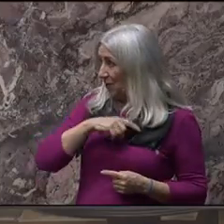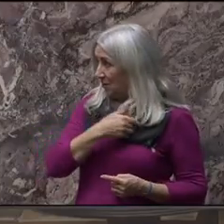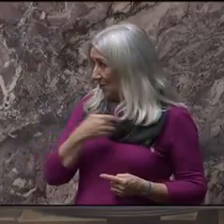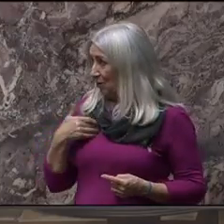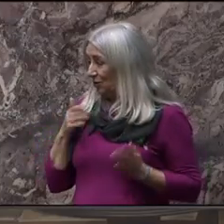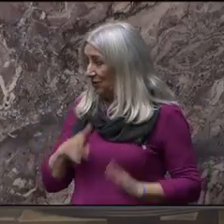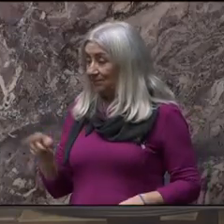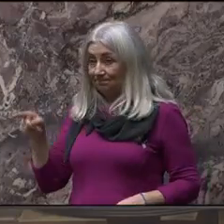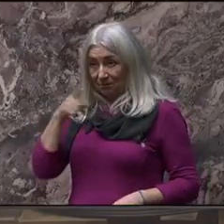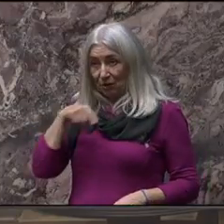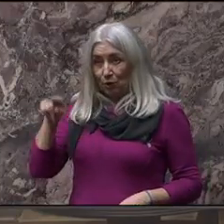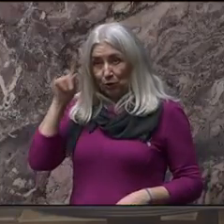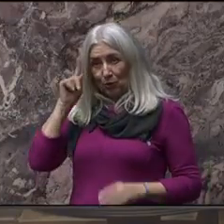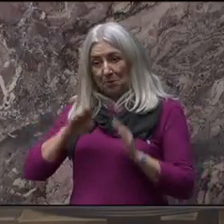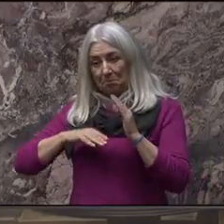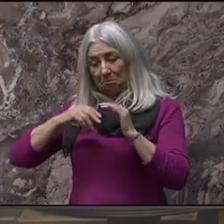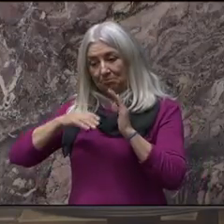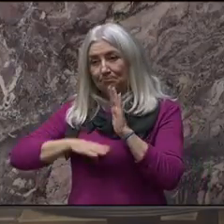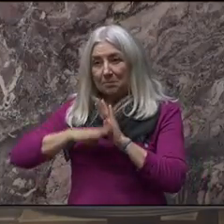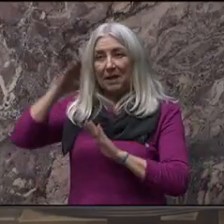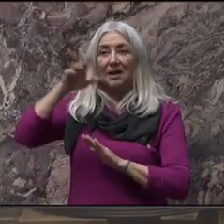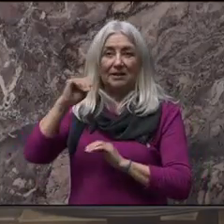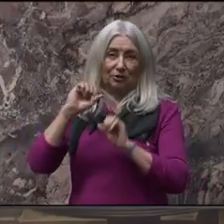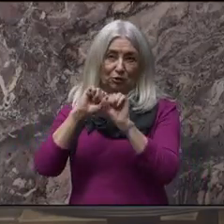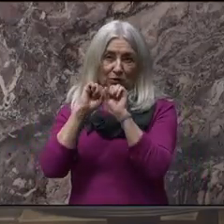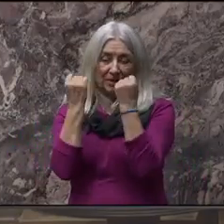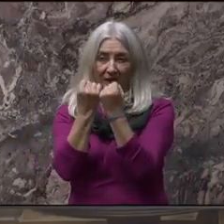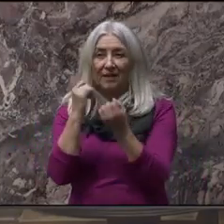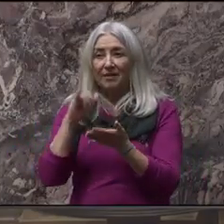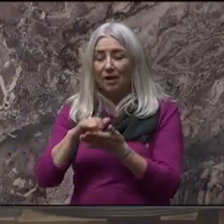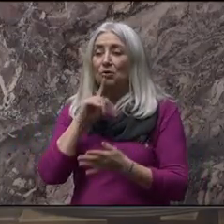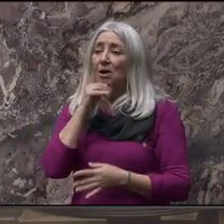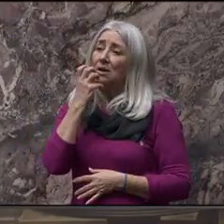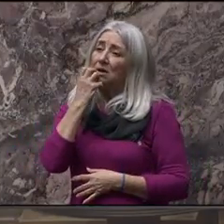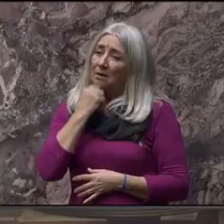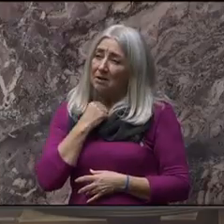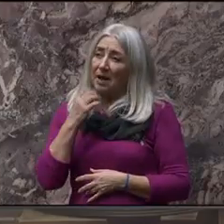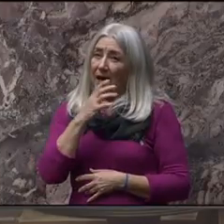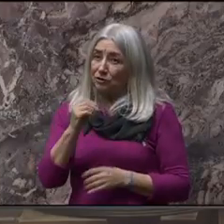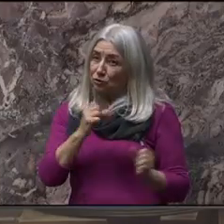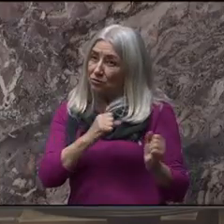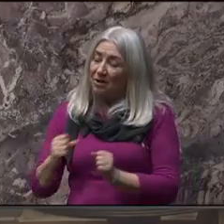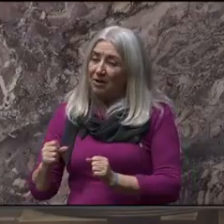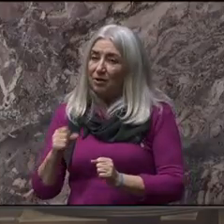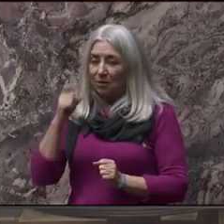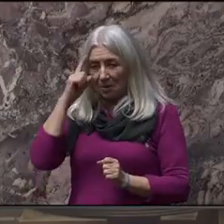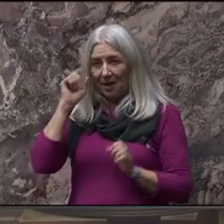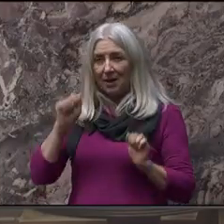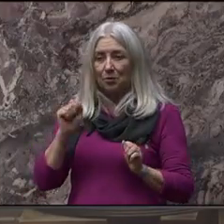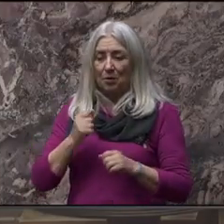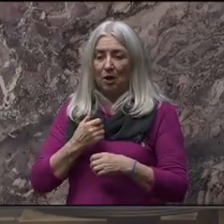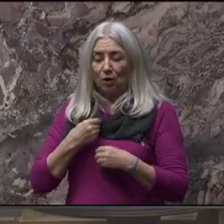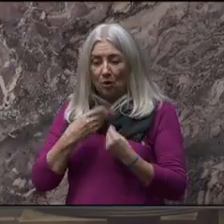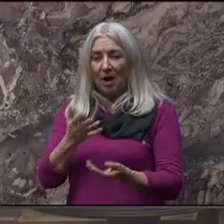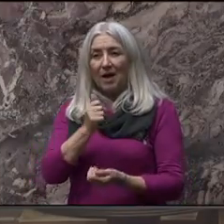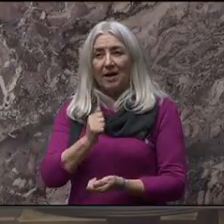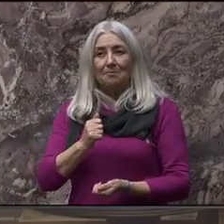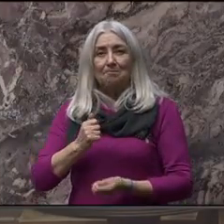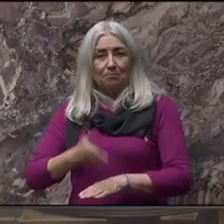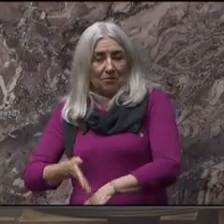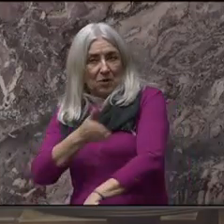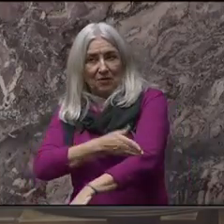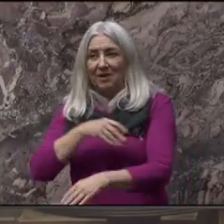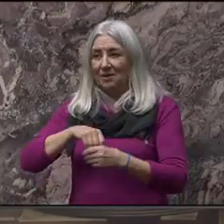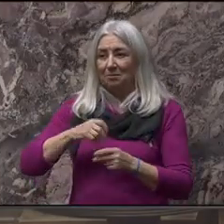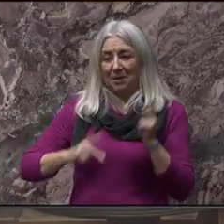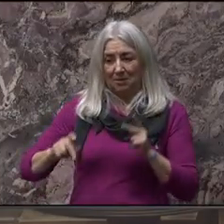members, to build a society that is caring and also strong, to be able to make a difference in people's life,